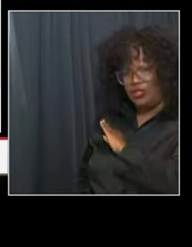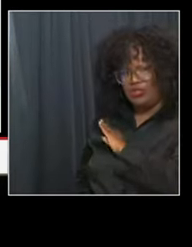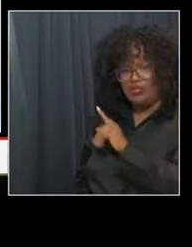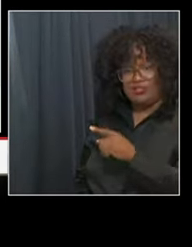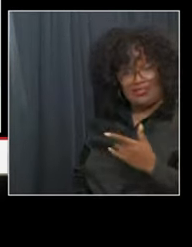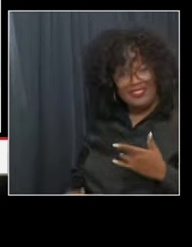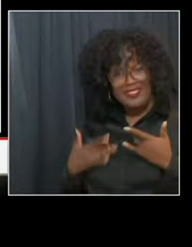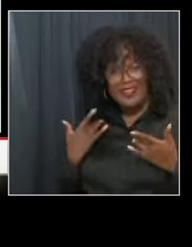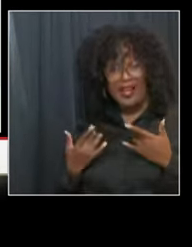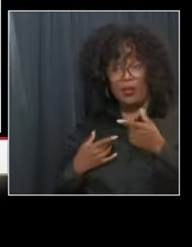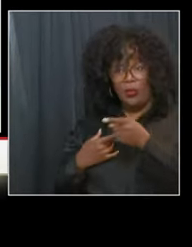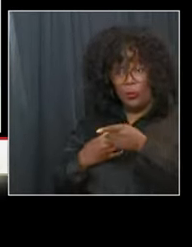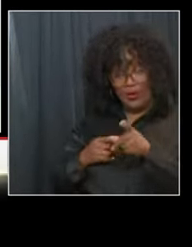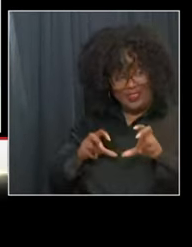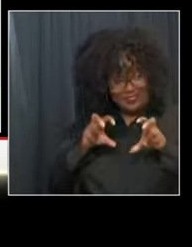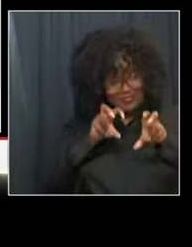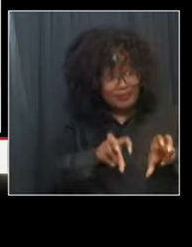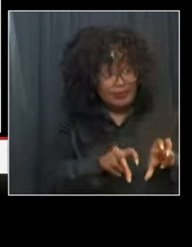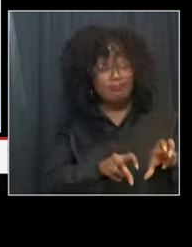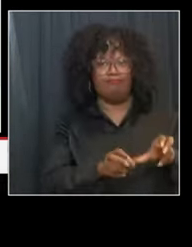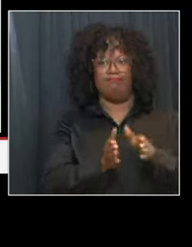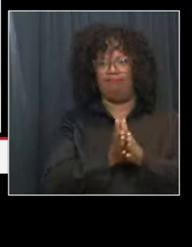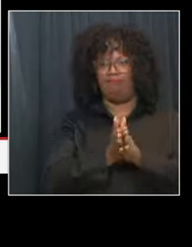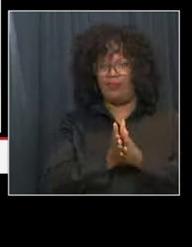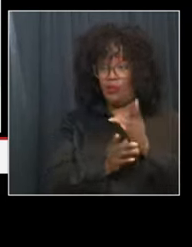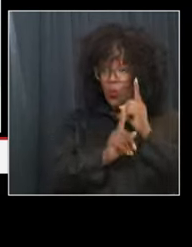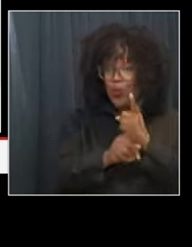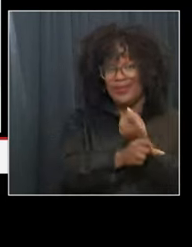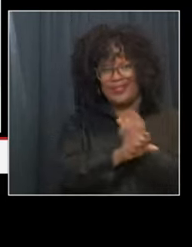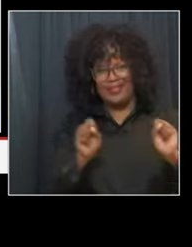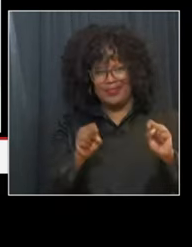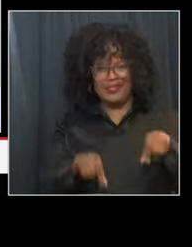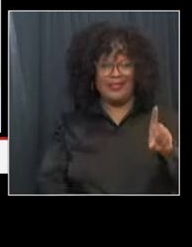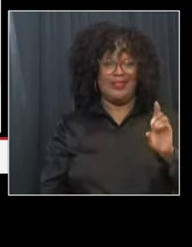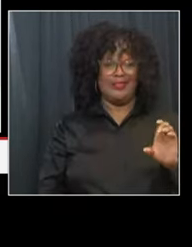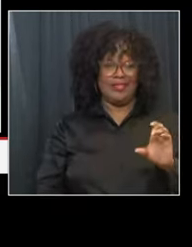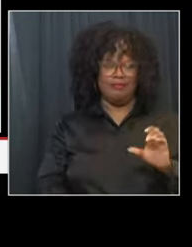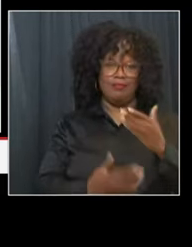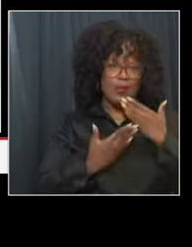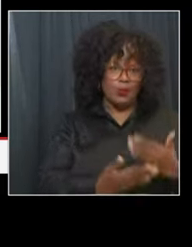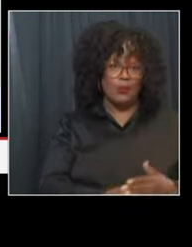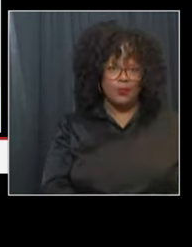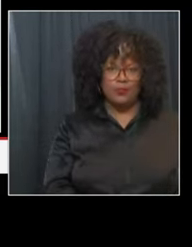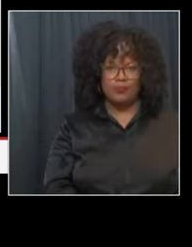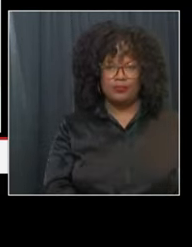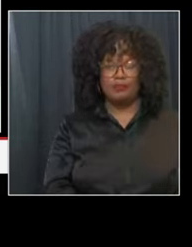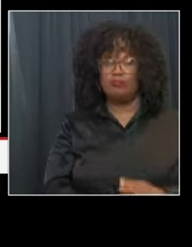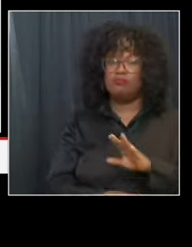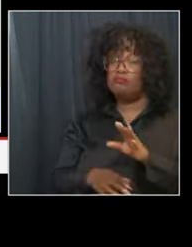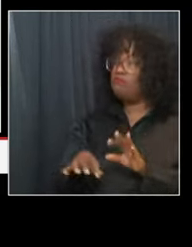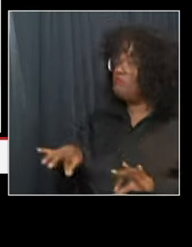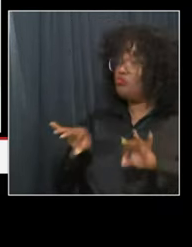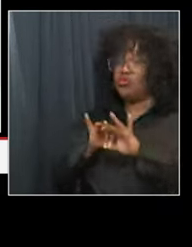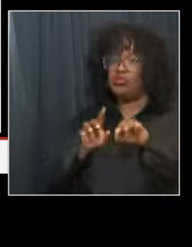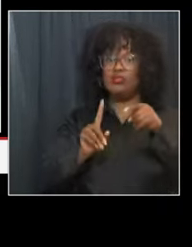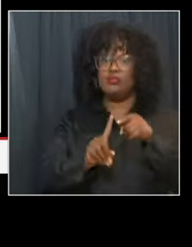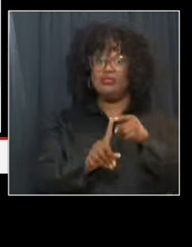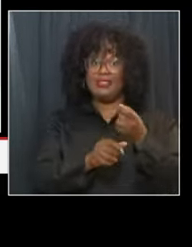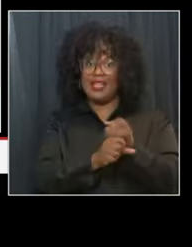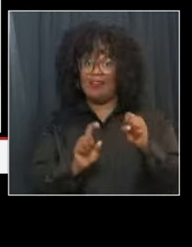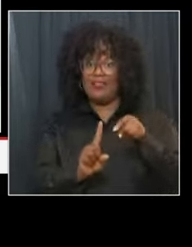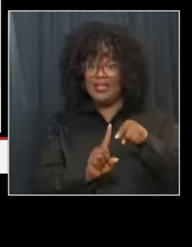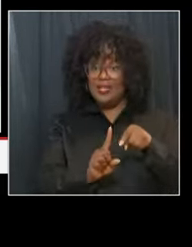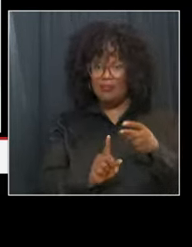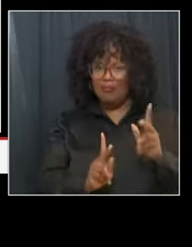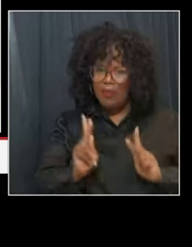us work together to have a safe DC. And so one of the key investments in the public safety cluster is our people. There are more than 10,000